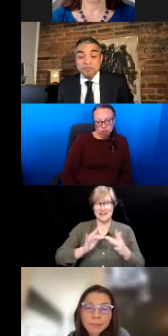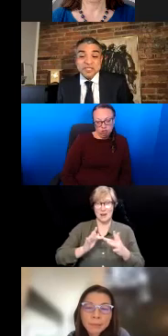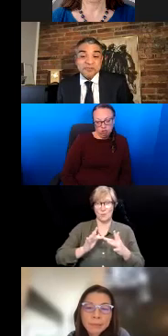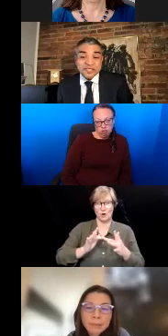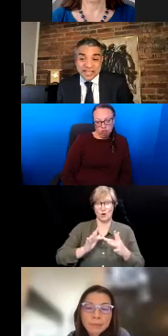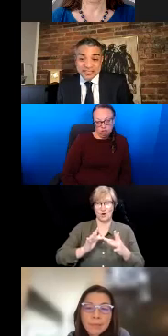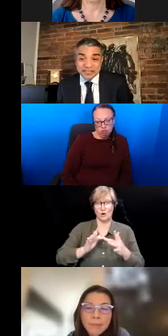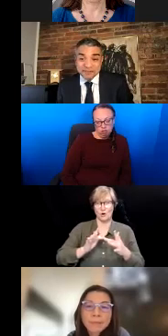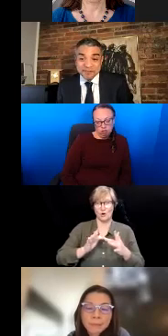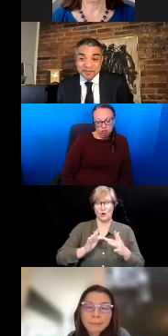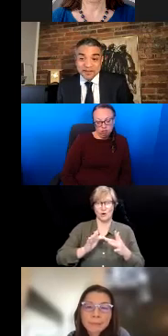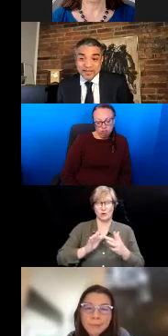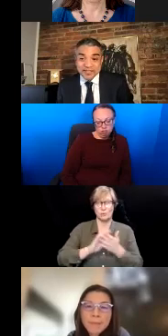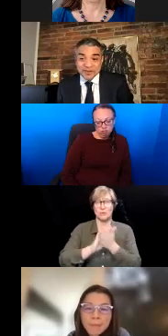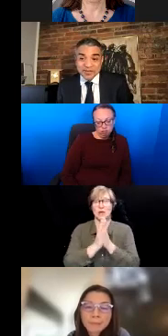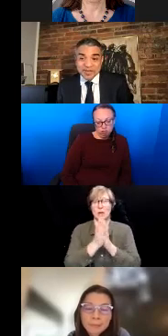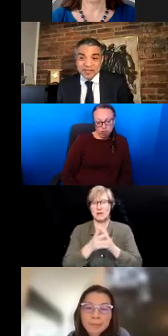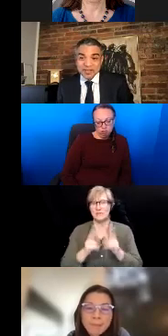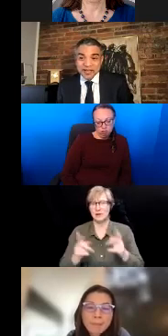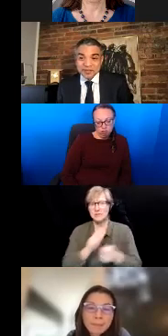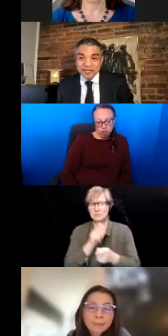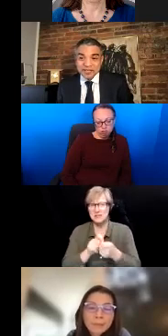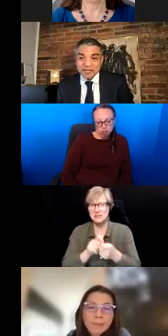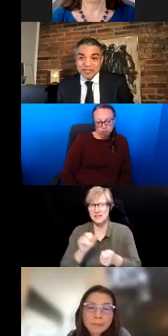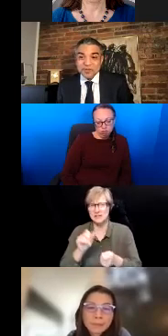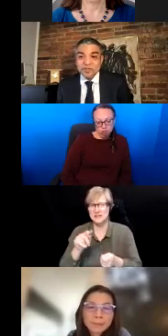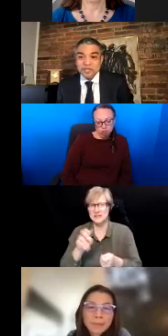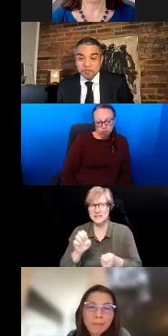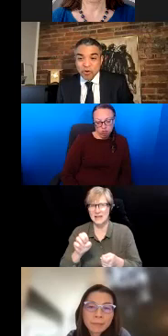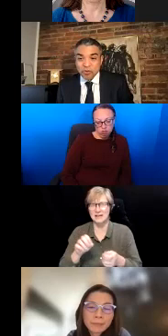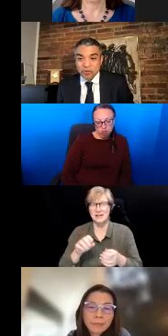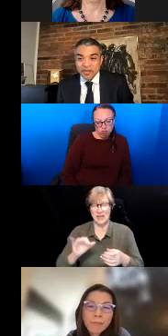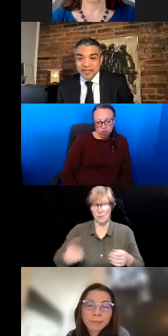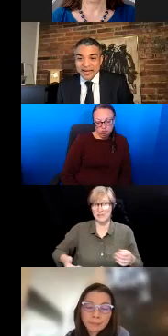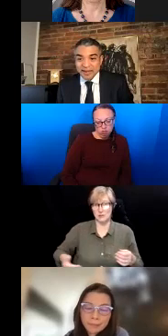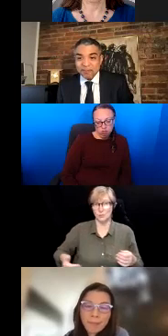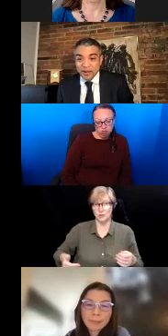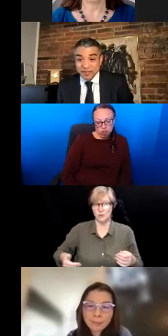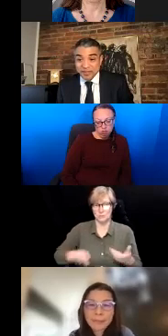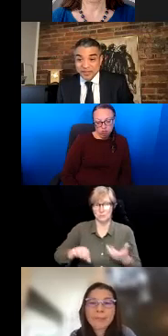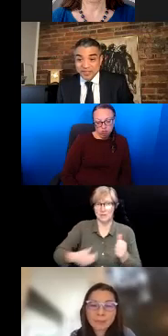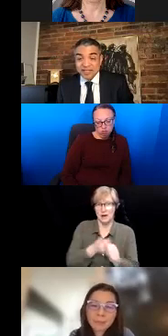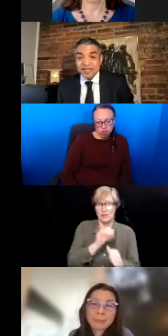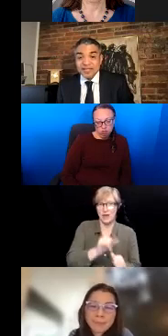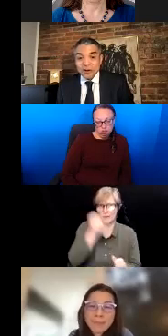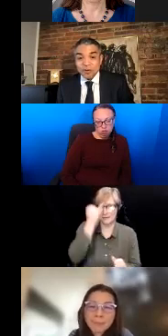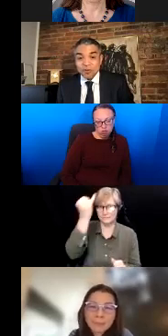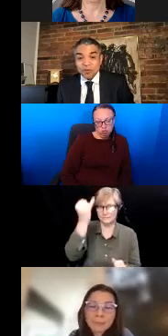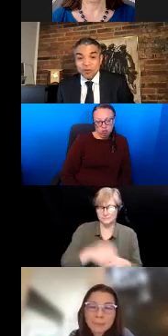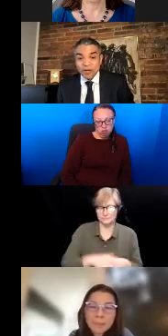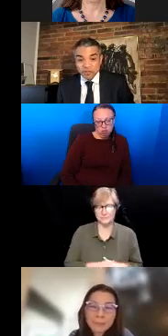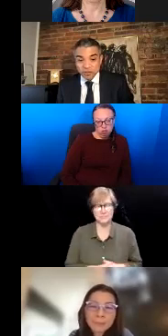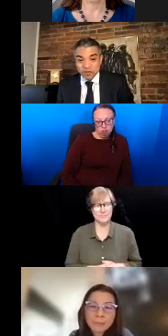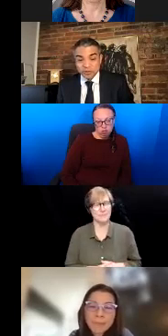very specific state, right? And so that was the intuition that drove that hypothesis. Now,